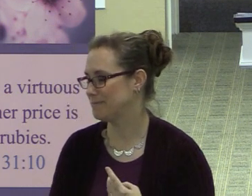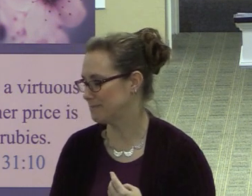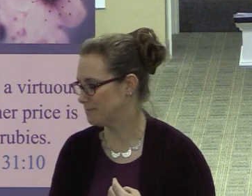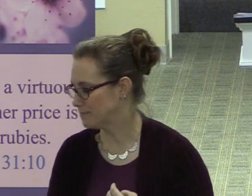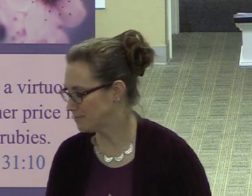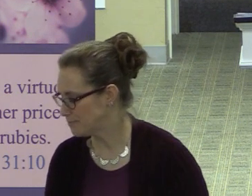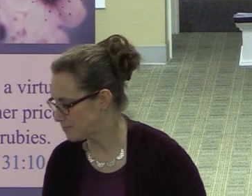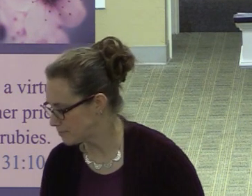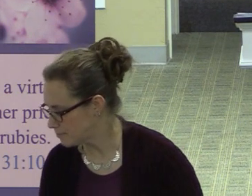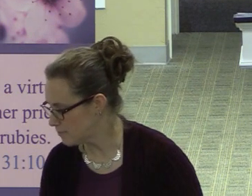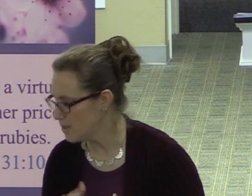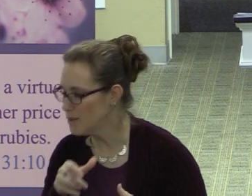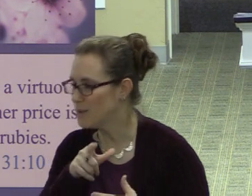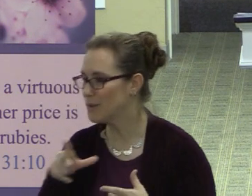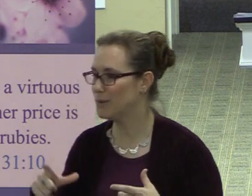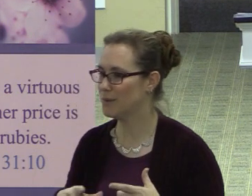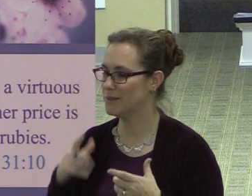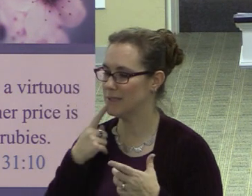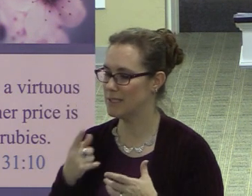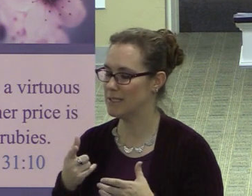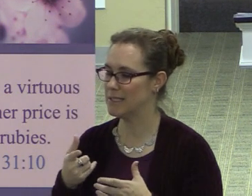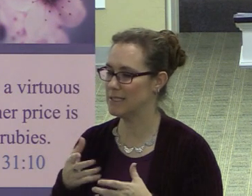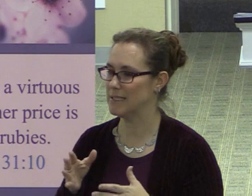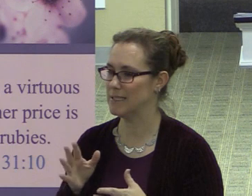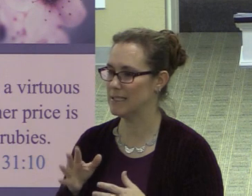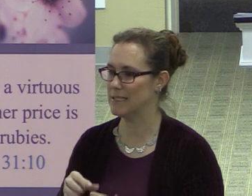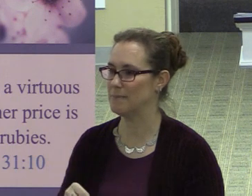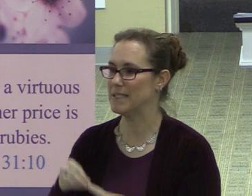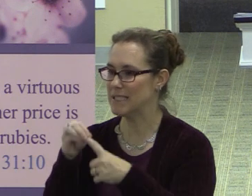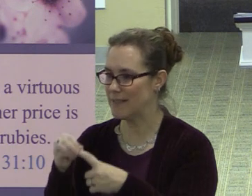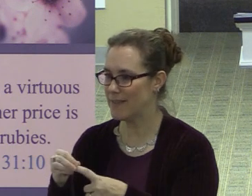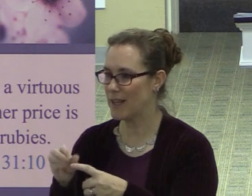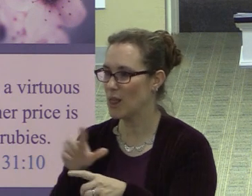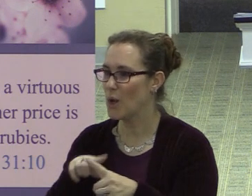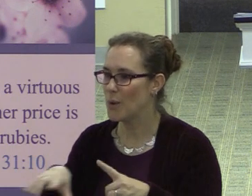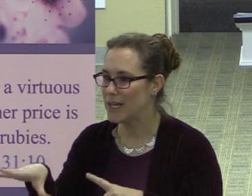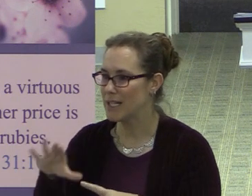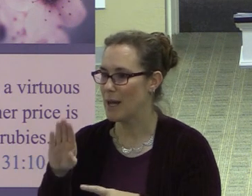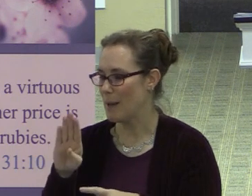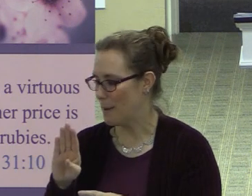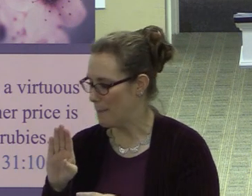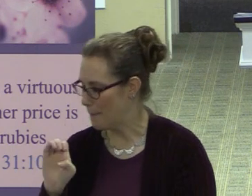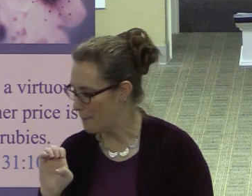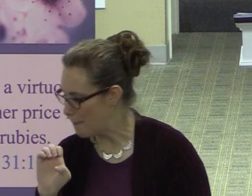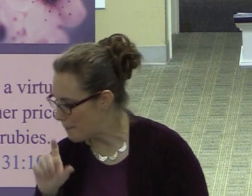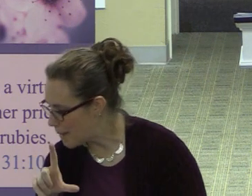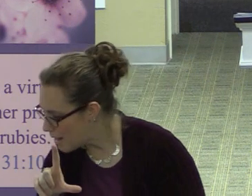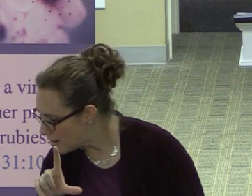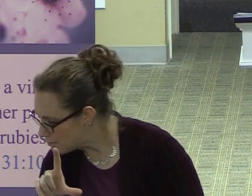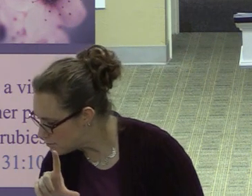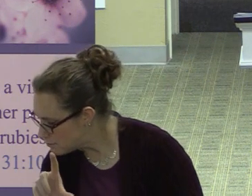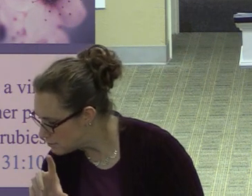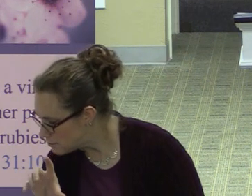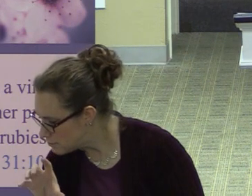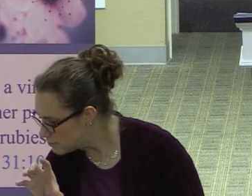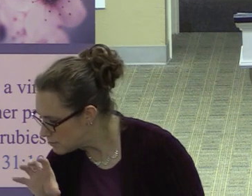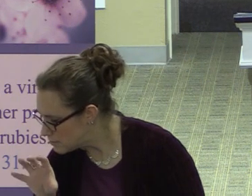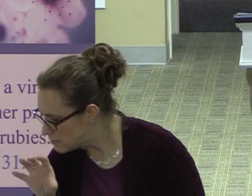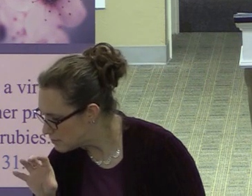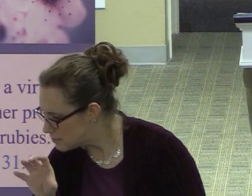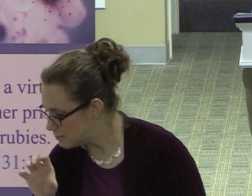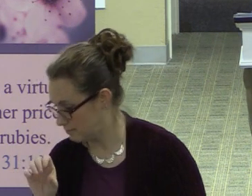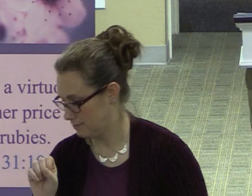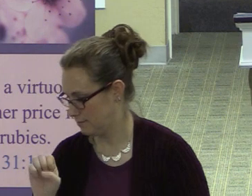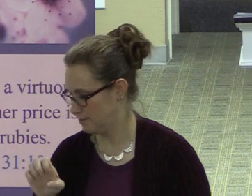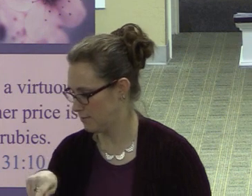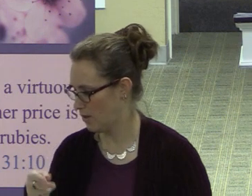specific location, Baal-Zephon. That's where he wants them. Matter, if you look on the map, the Lord actually had him go kind of go a little bit past it